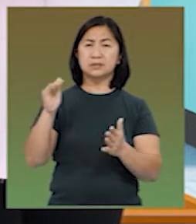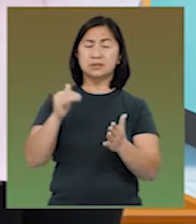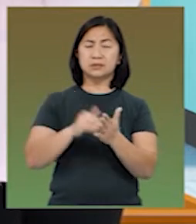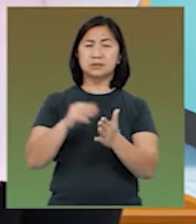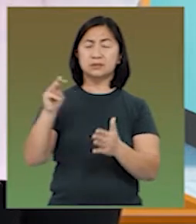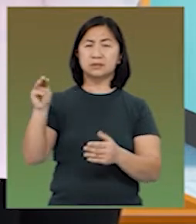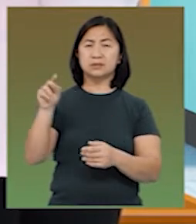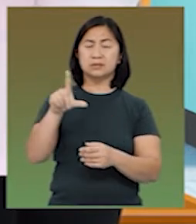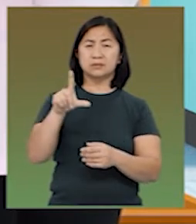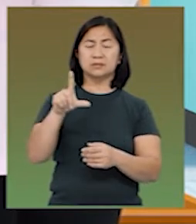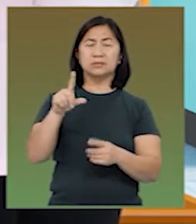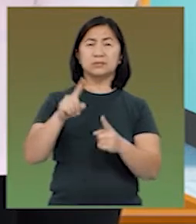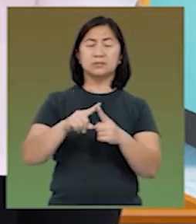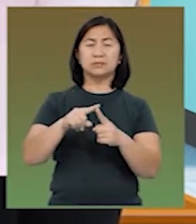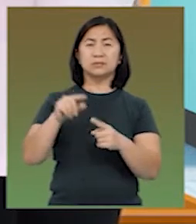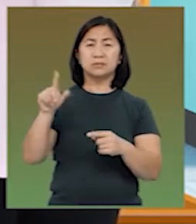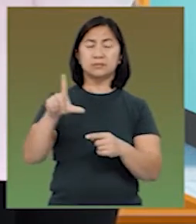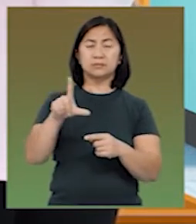milliliters into liters.